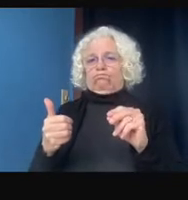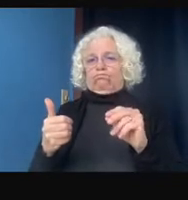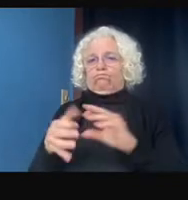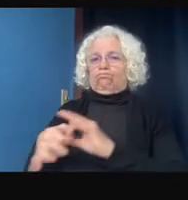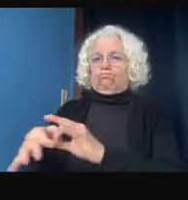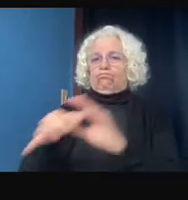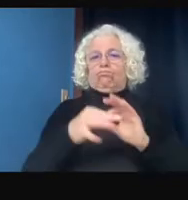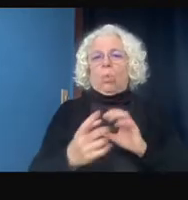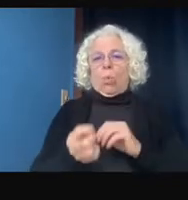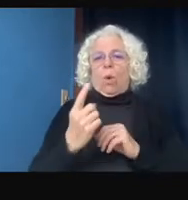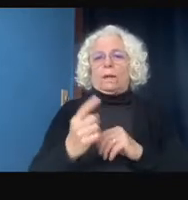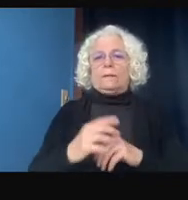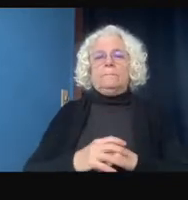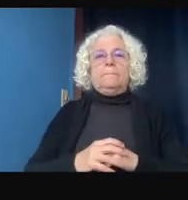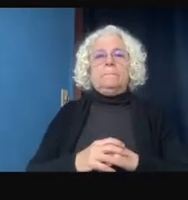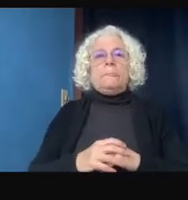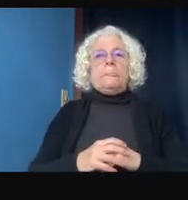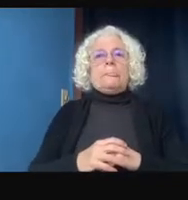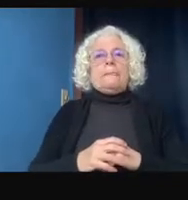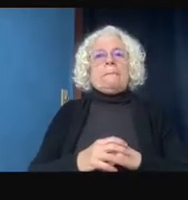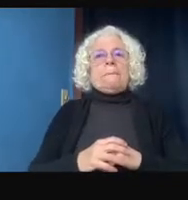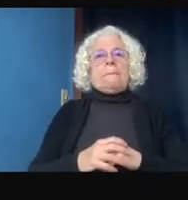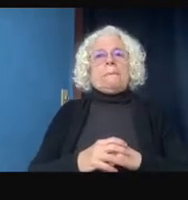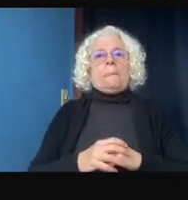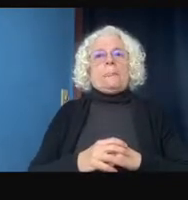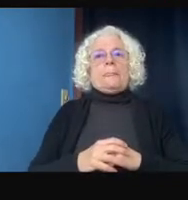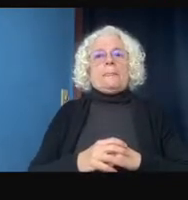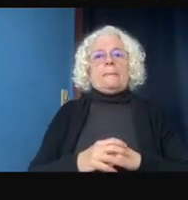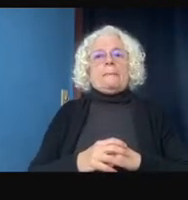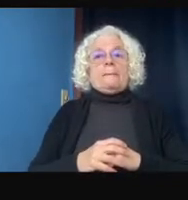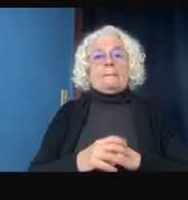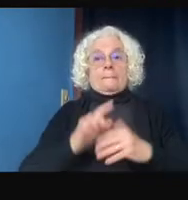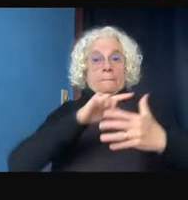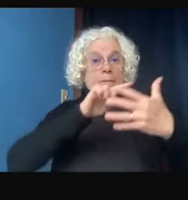All of the names in which we have today can be